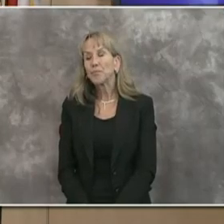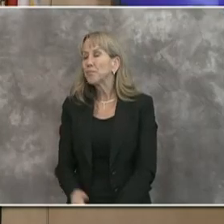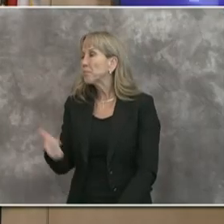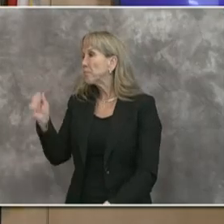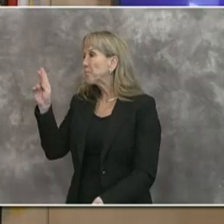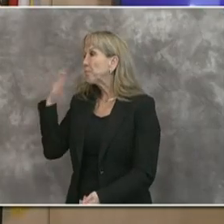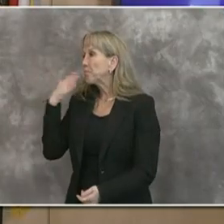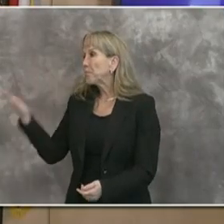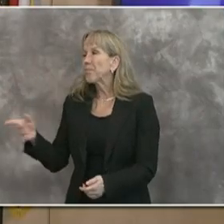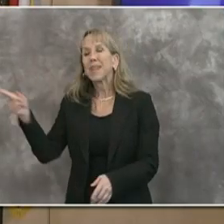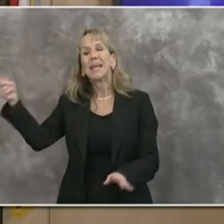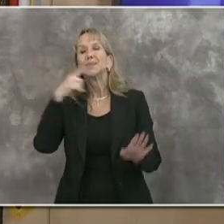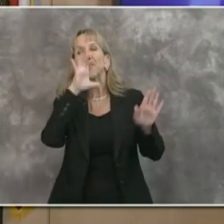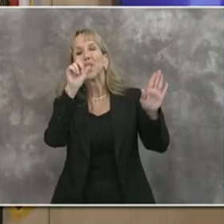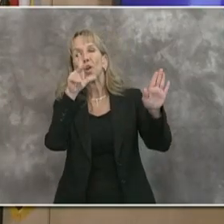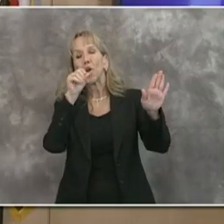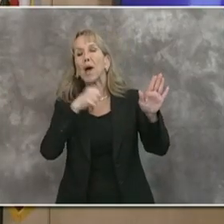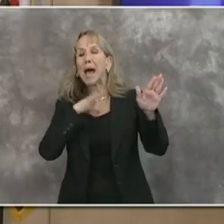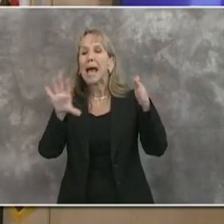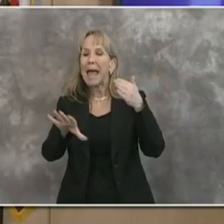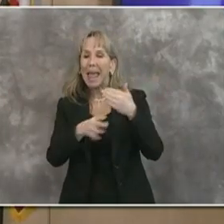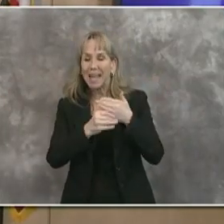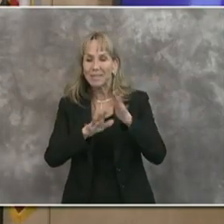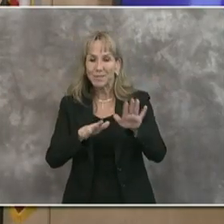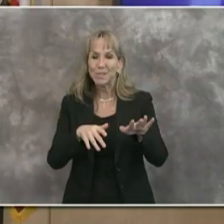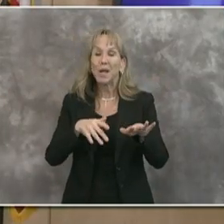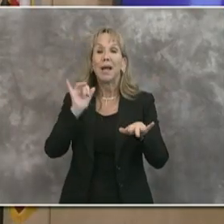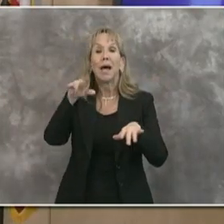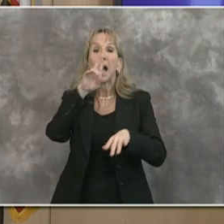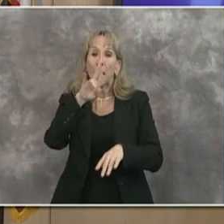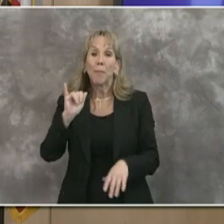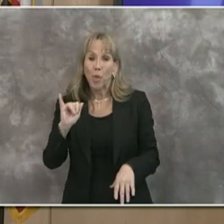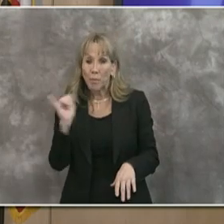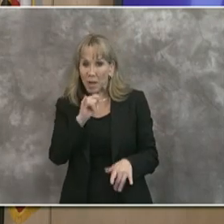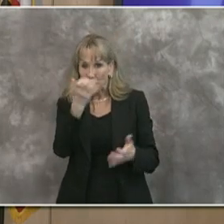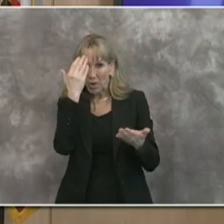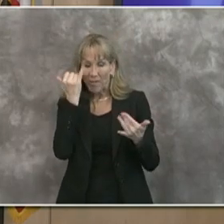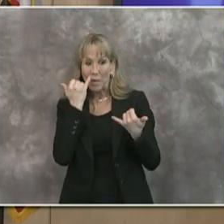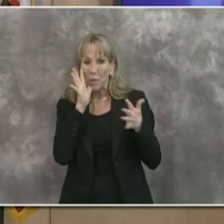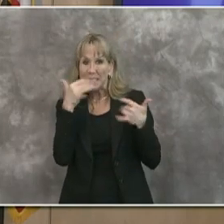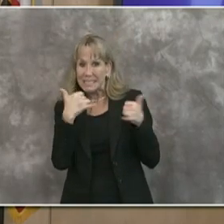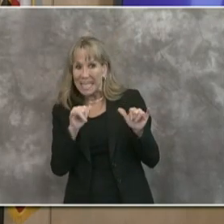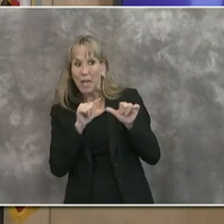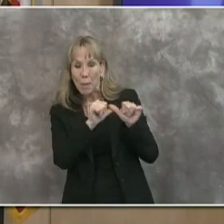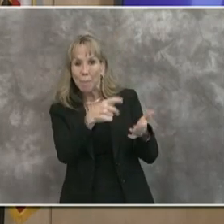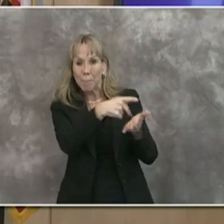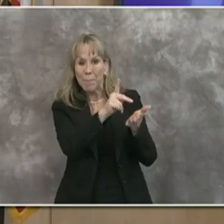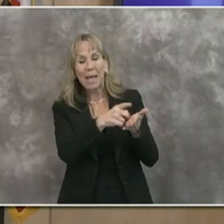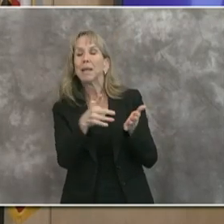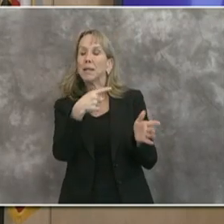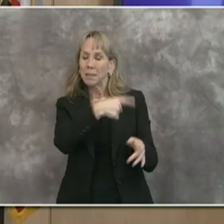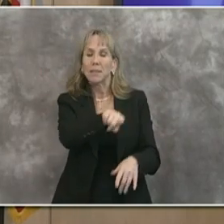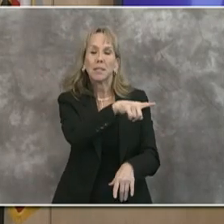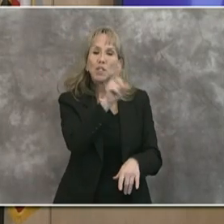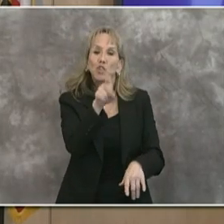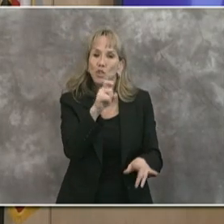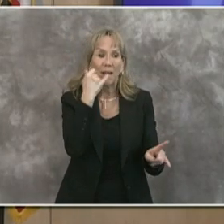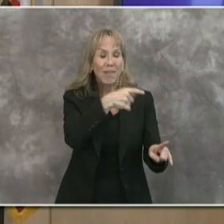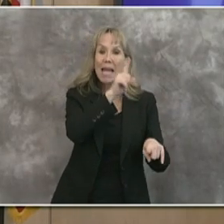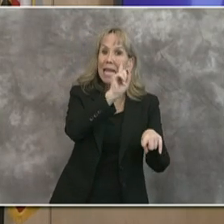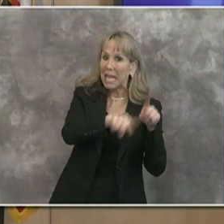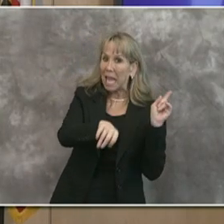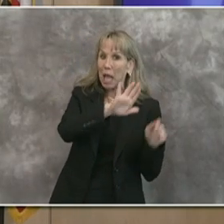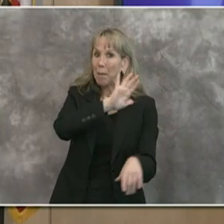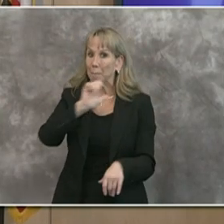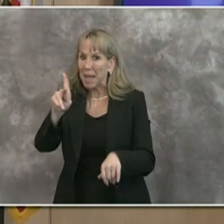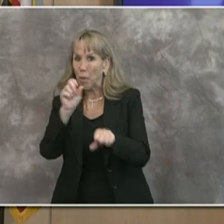Okay, thank you. Hey, Carlos, just to add to that, the state unemployment insurance system should still be available to those individuals who can't return to